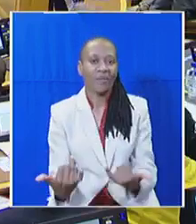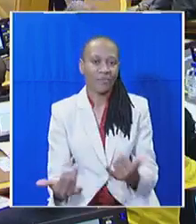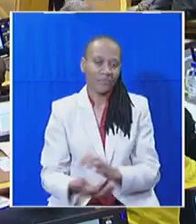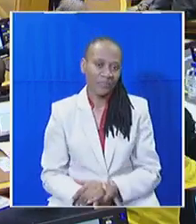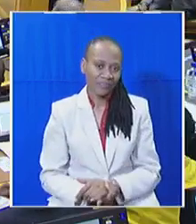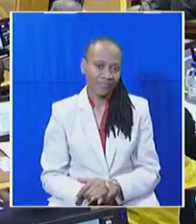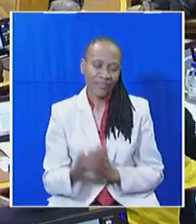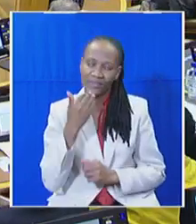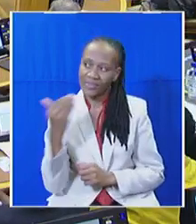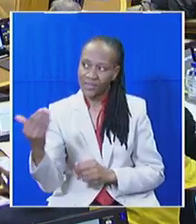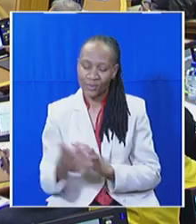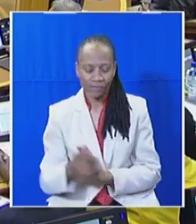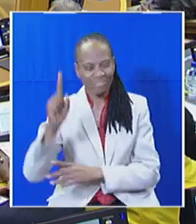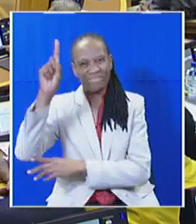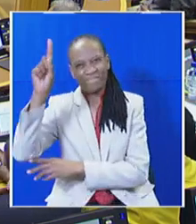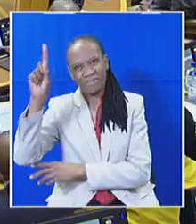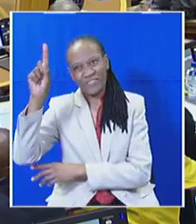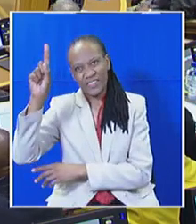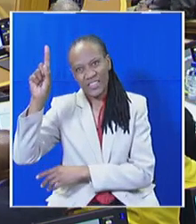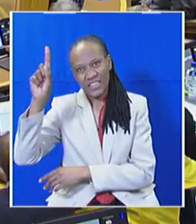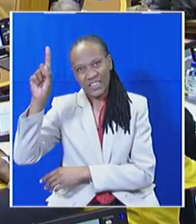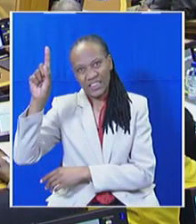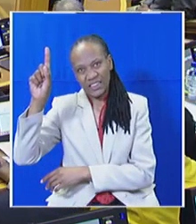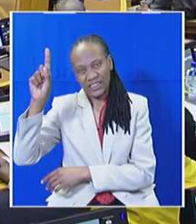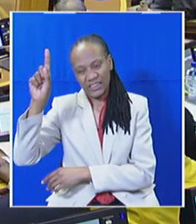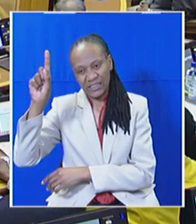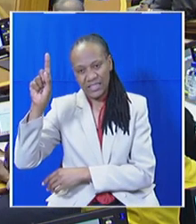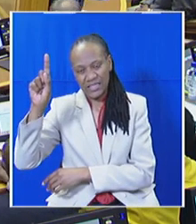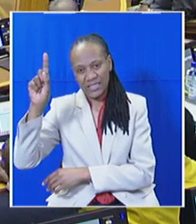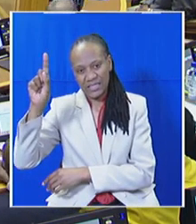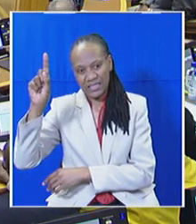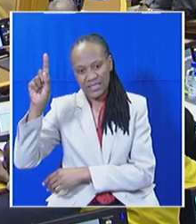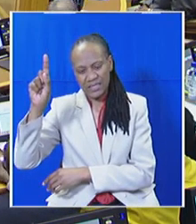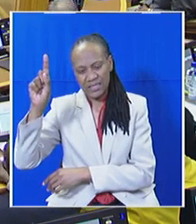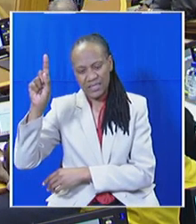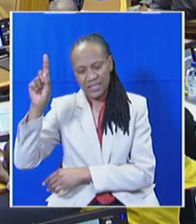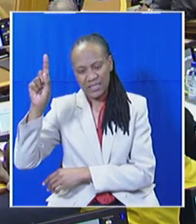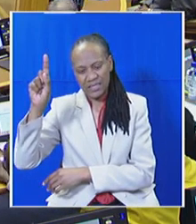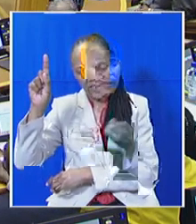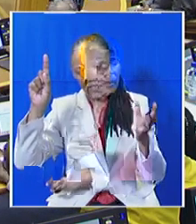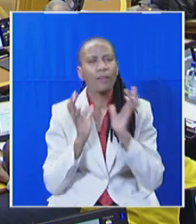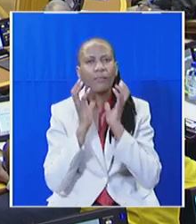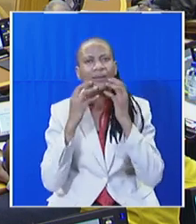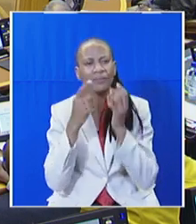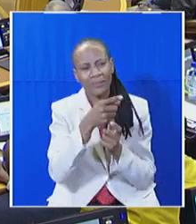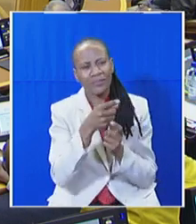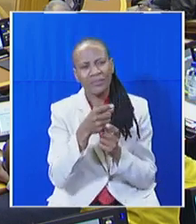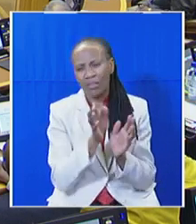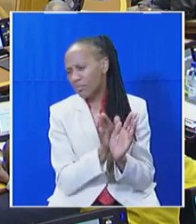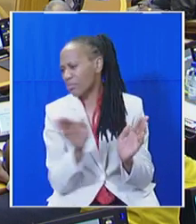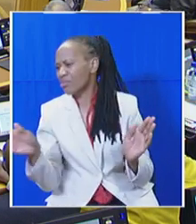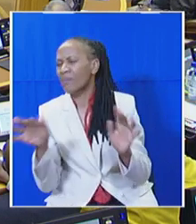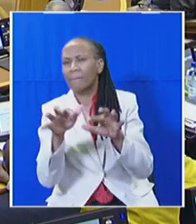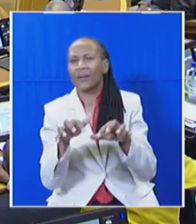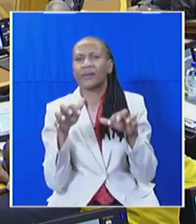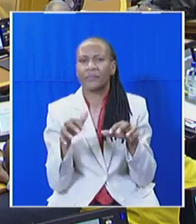Madam Speaker, on a point of order, I didn't want to interrupt the President, but the Honourable Malema has misled. The President